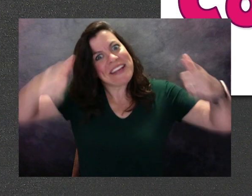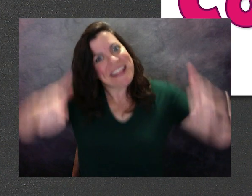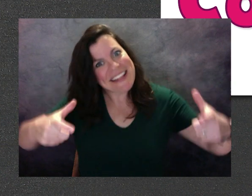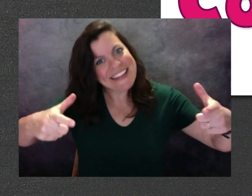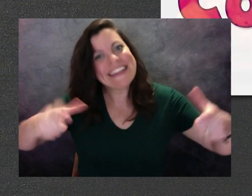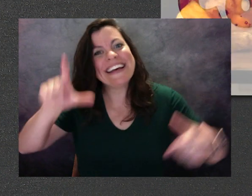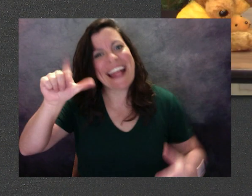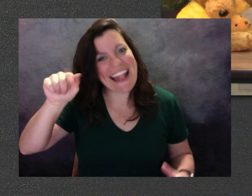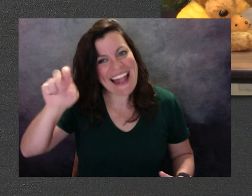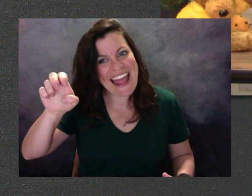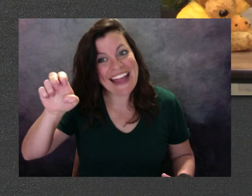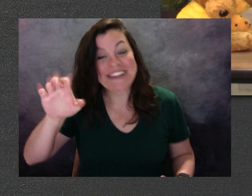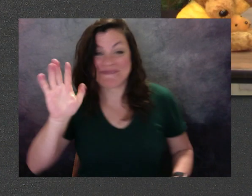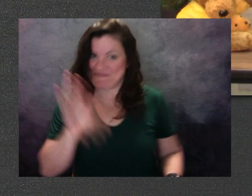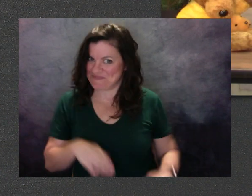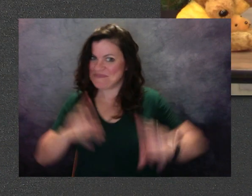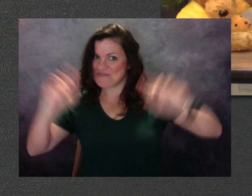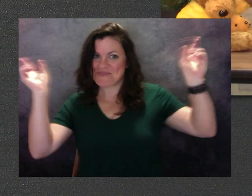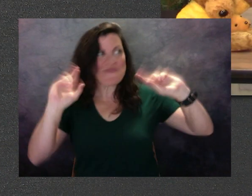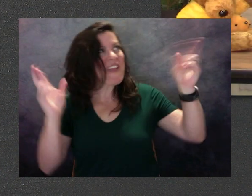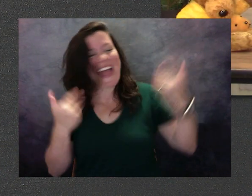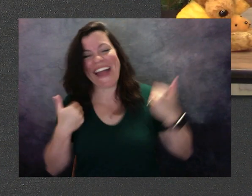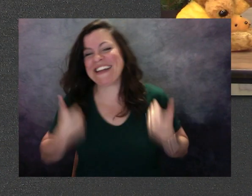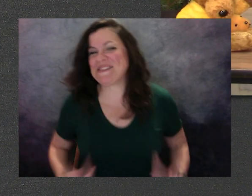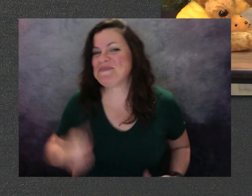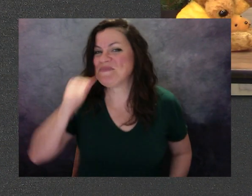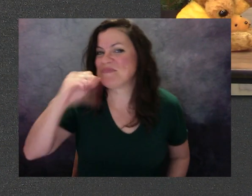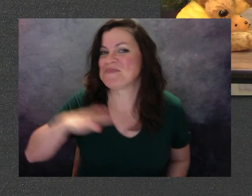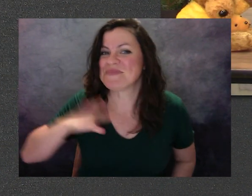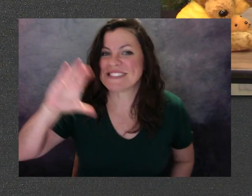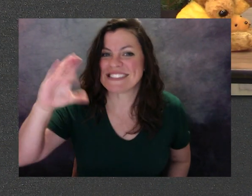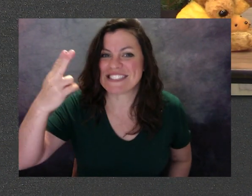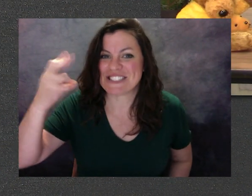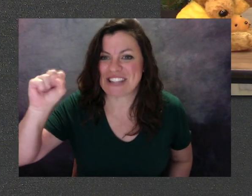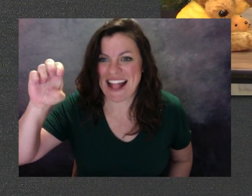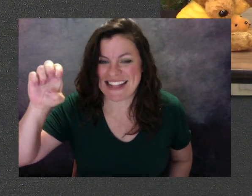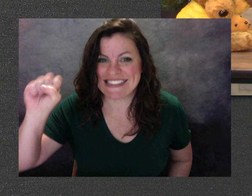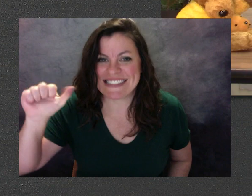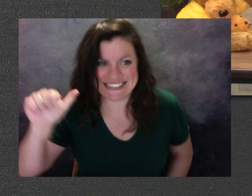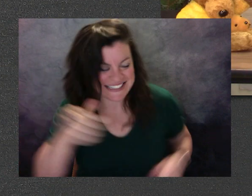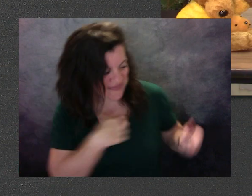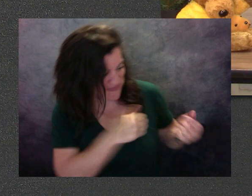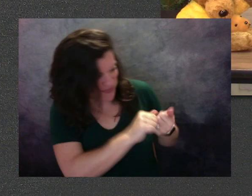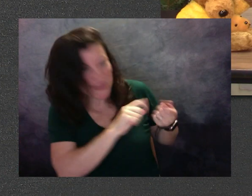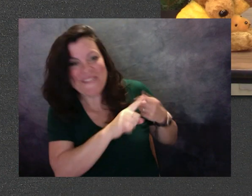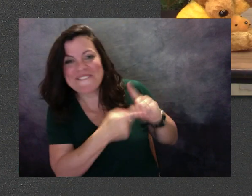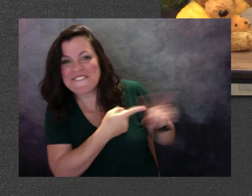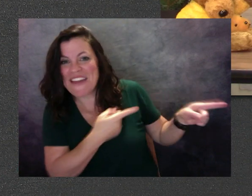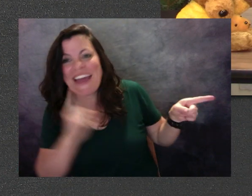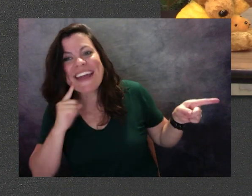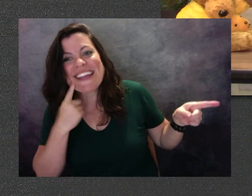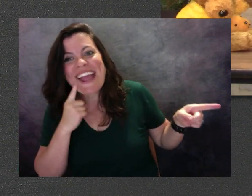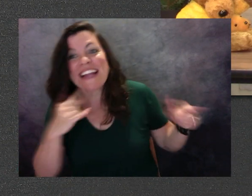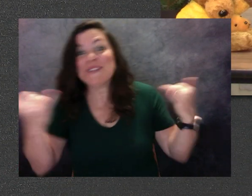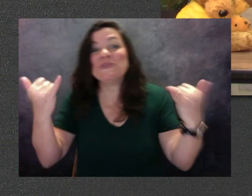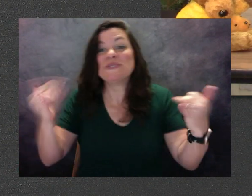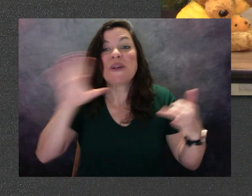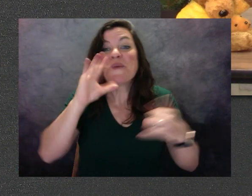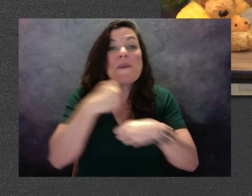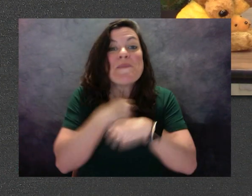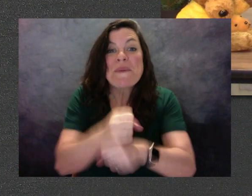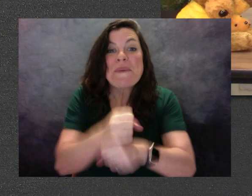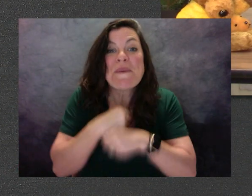here too. We are gonna make a craft. Are you ready to make a craft with us? Today we're gonna make